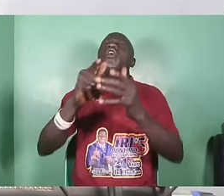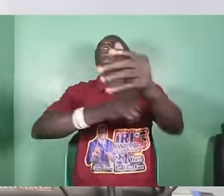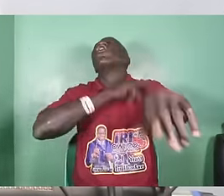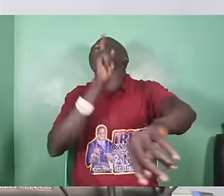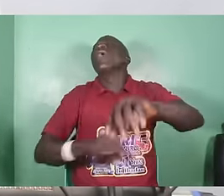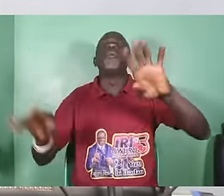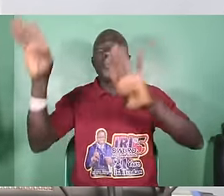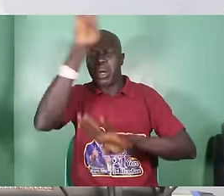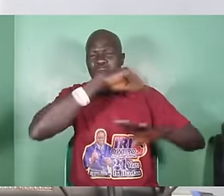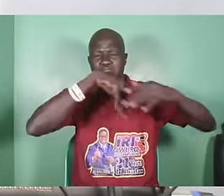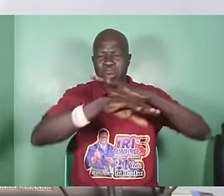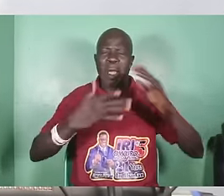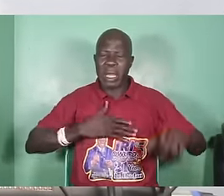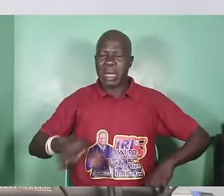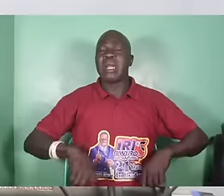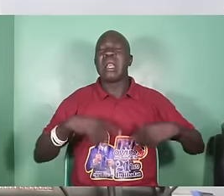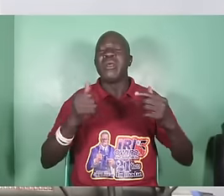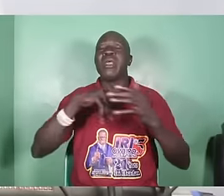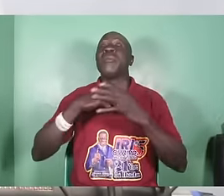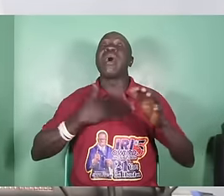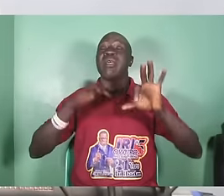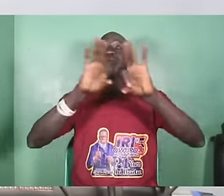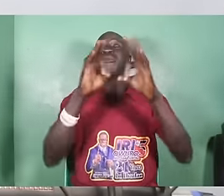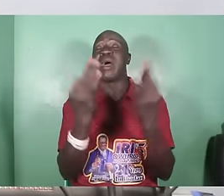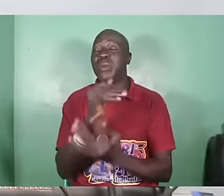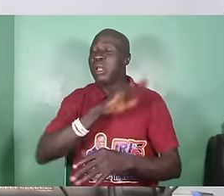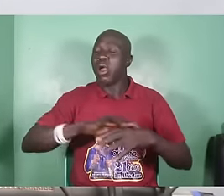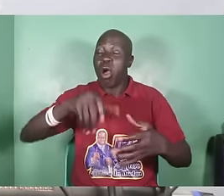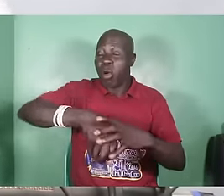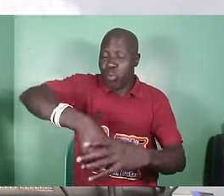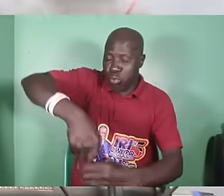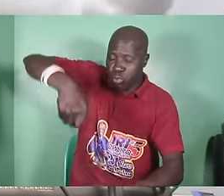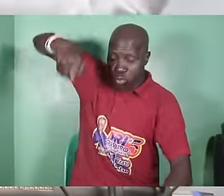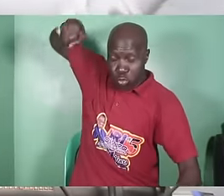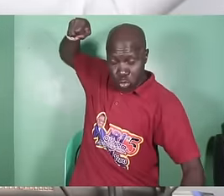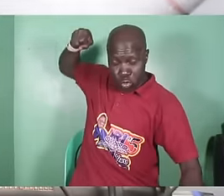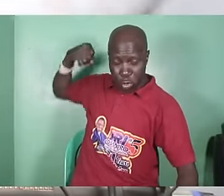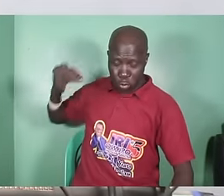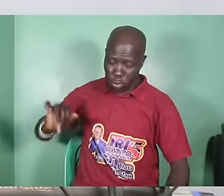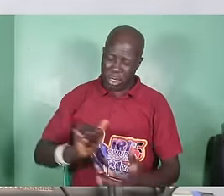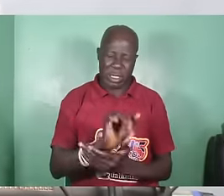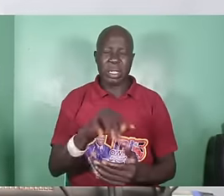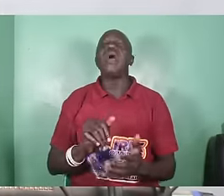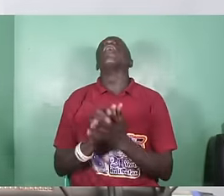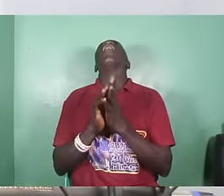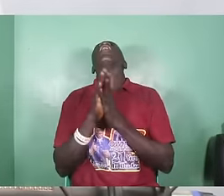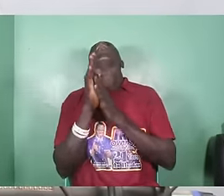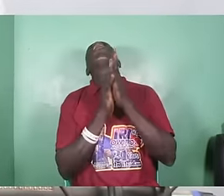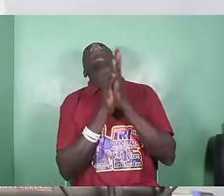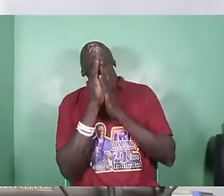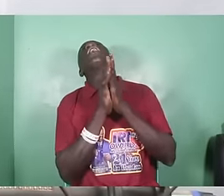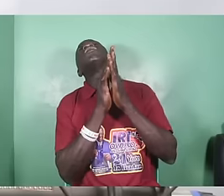Long time battle. In my life. In my jealousy. With the rules. I'll put it on that. Oh